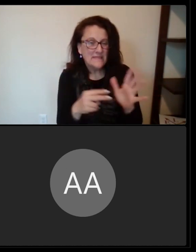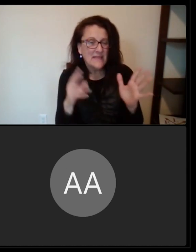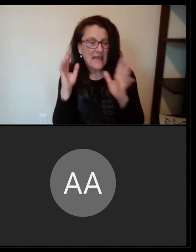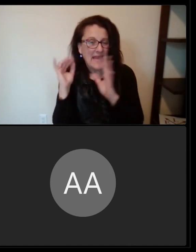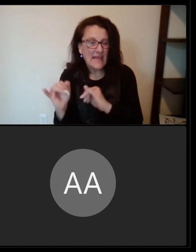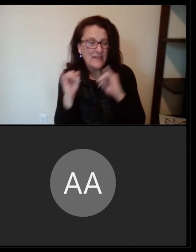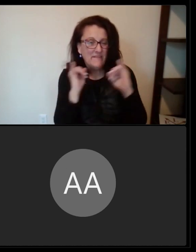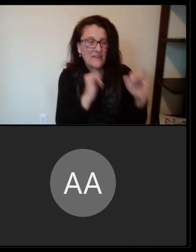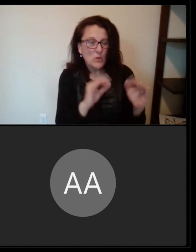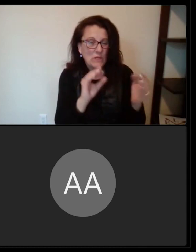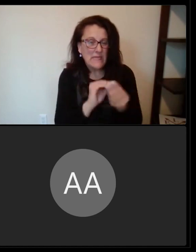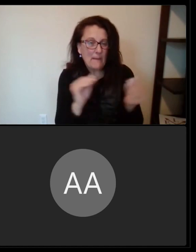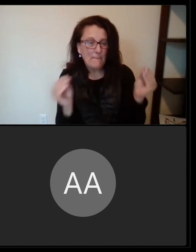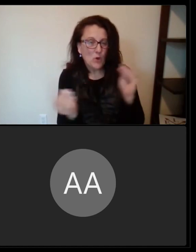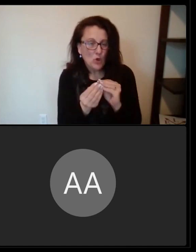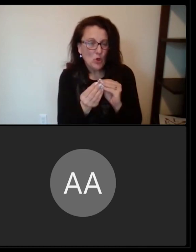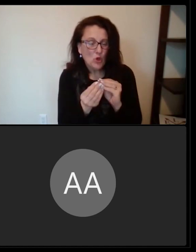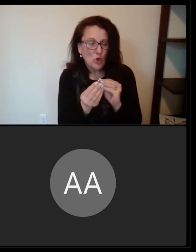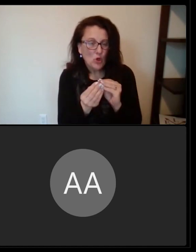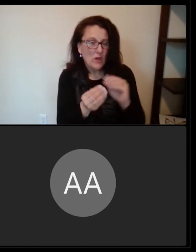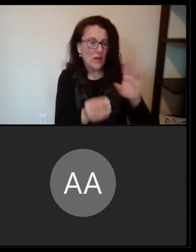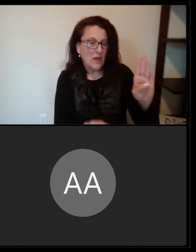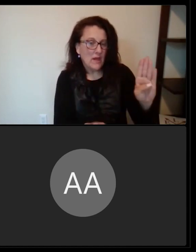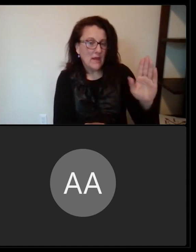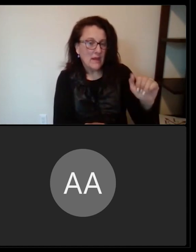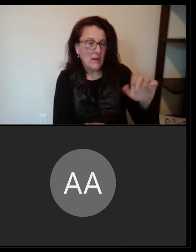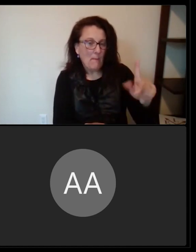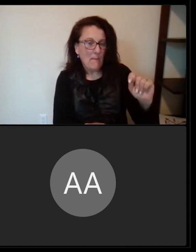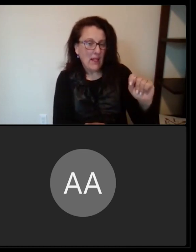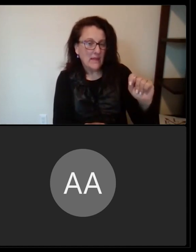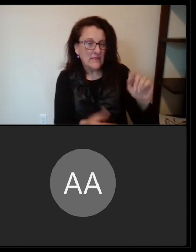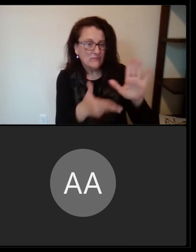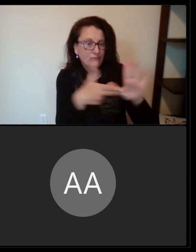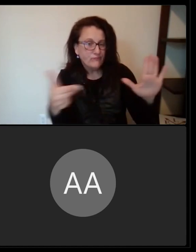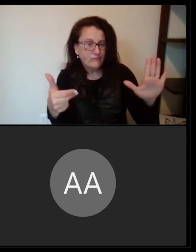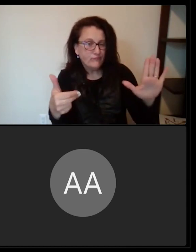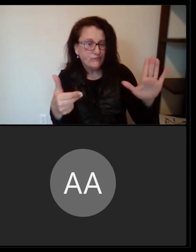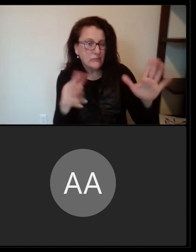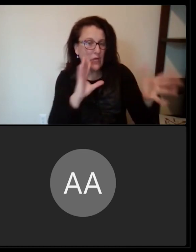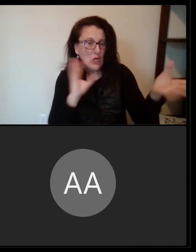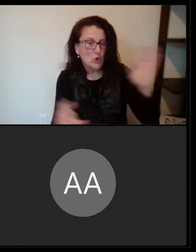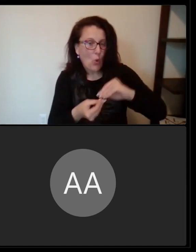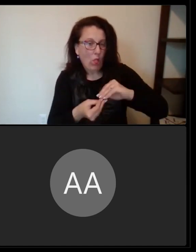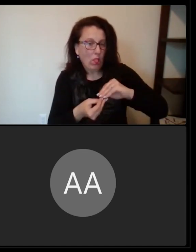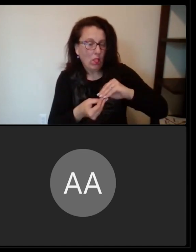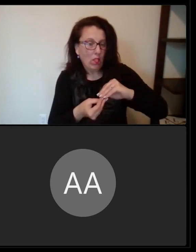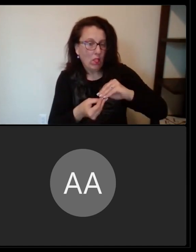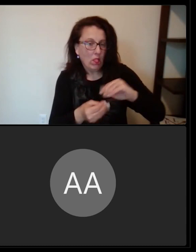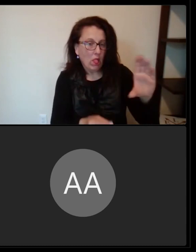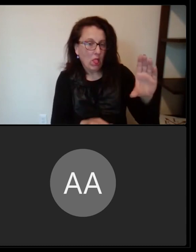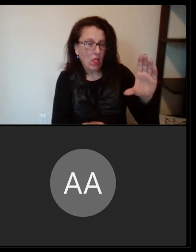individual numbers. Ballots there would be referring to total ballots cast.